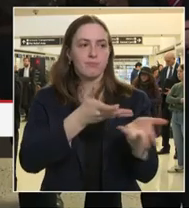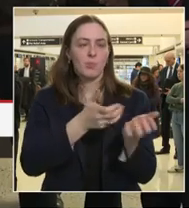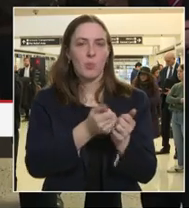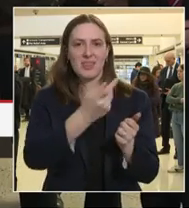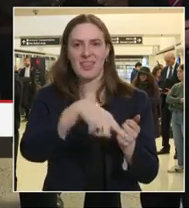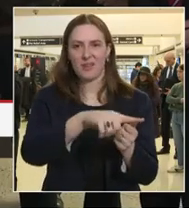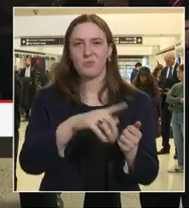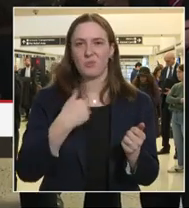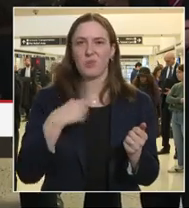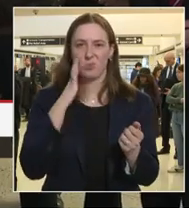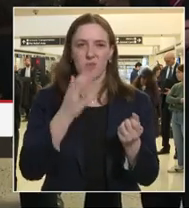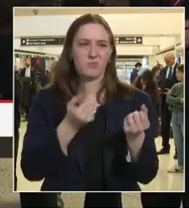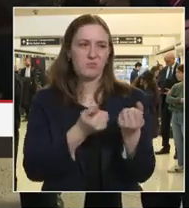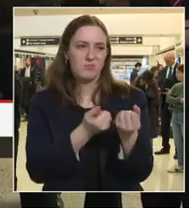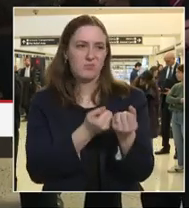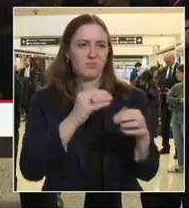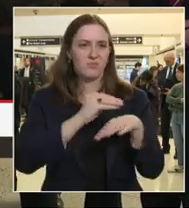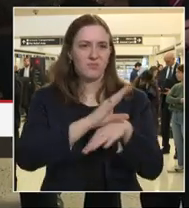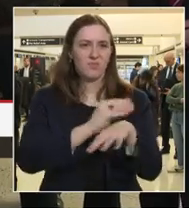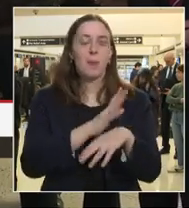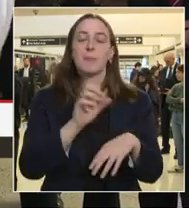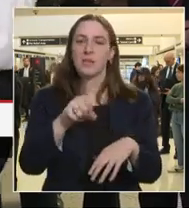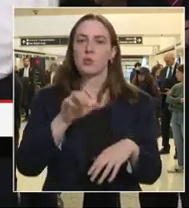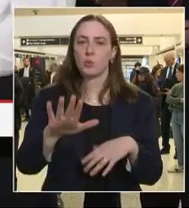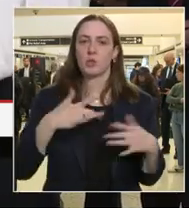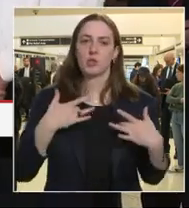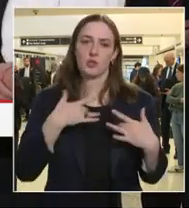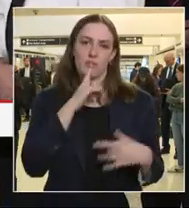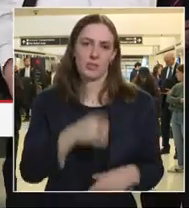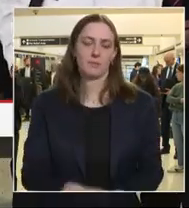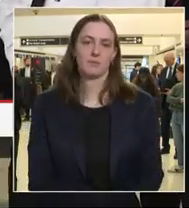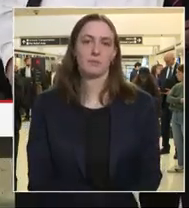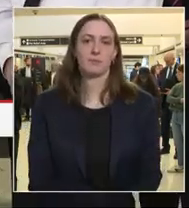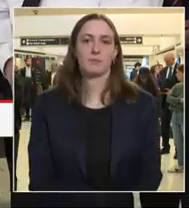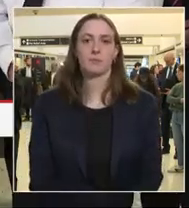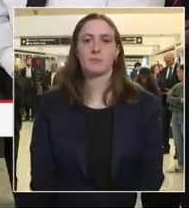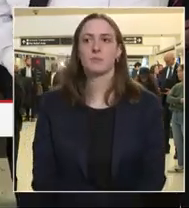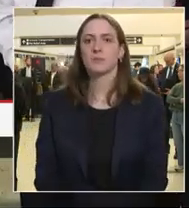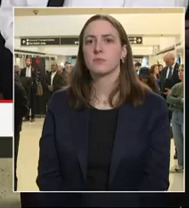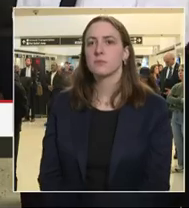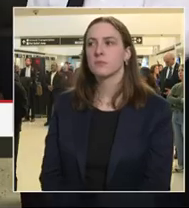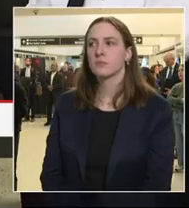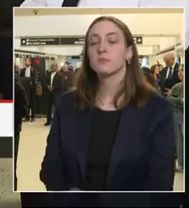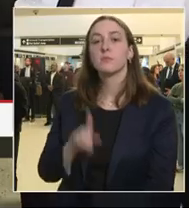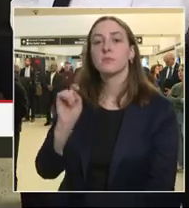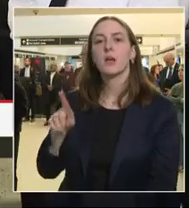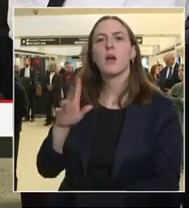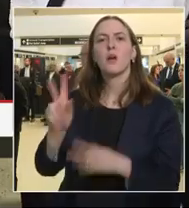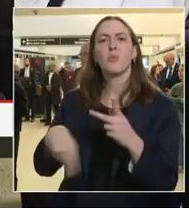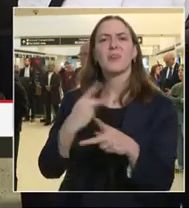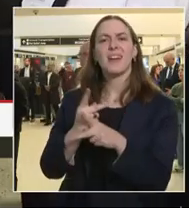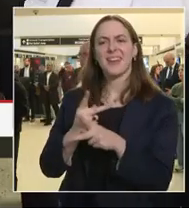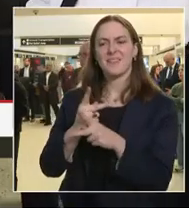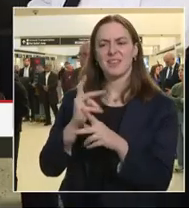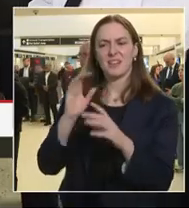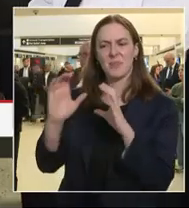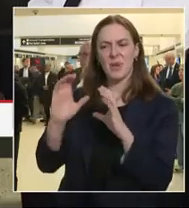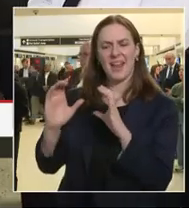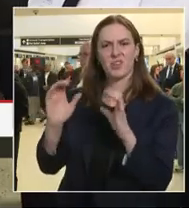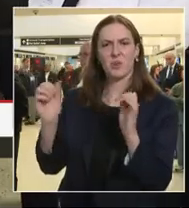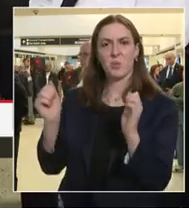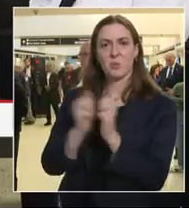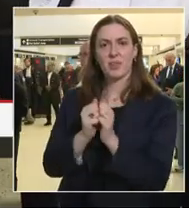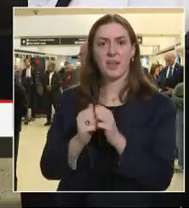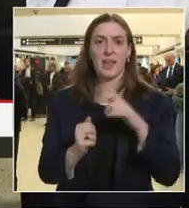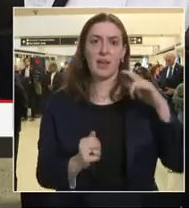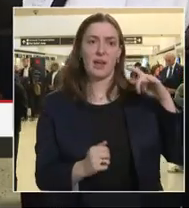But I think the concern is real. Thank you, Ms. Mayor. What kind of communication was there between the helicopter and the tower, the plane and the